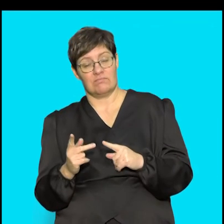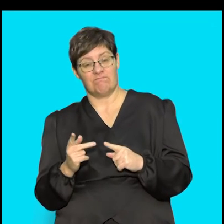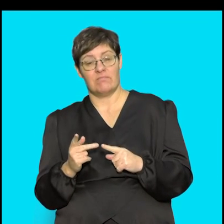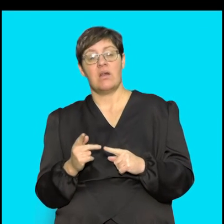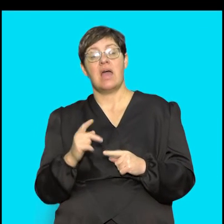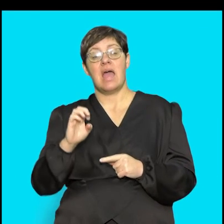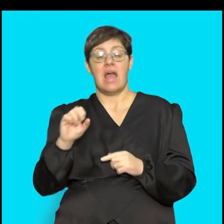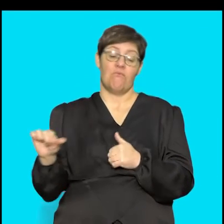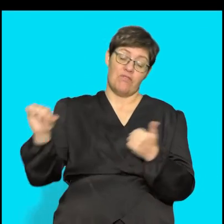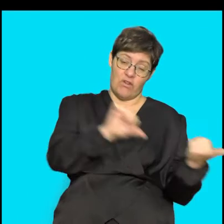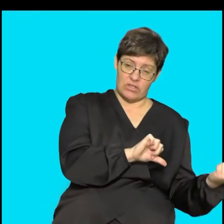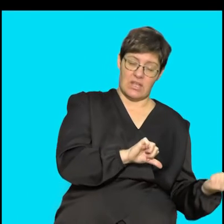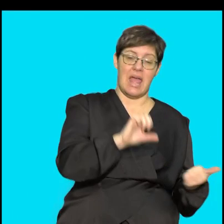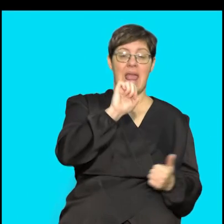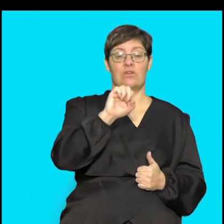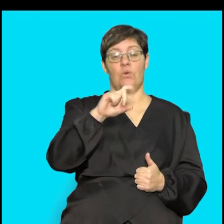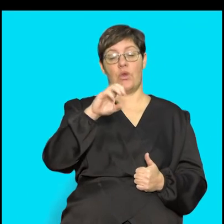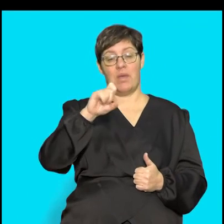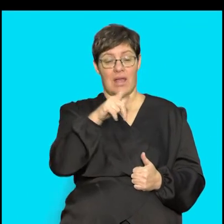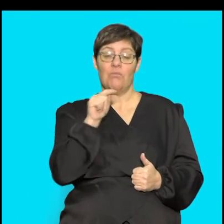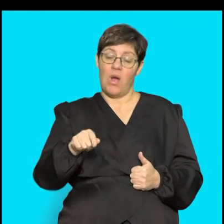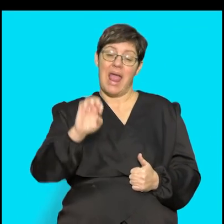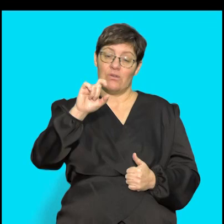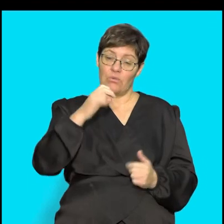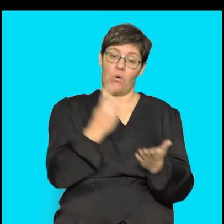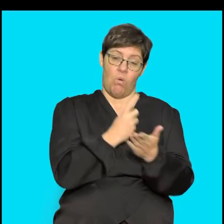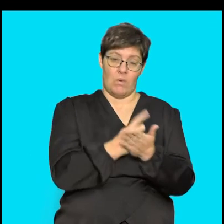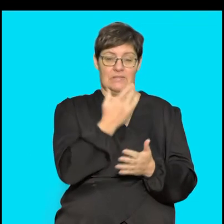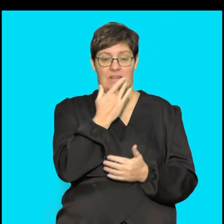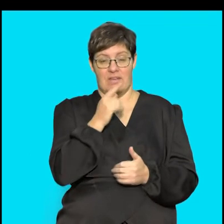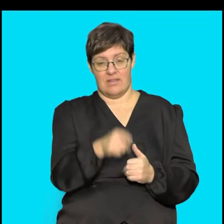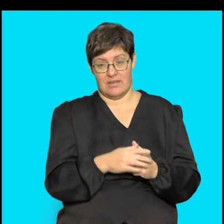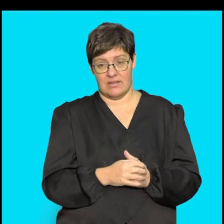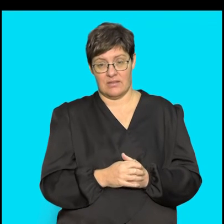being endothermic, was the reaction that was favored.